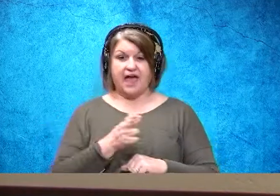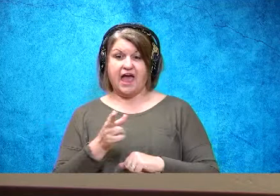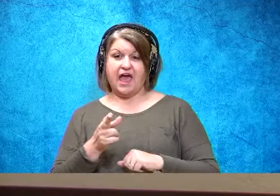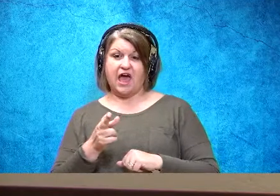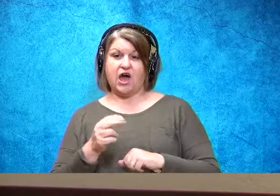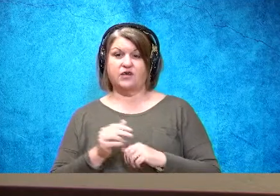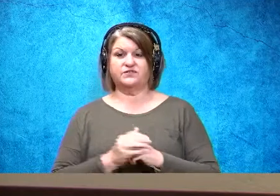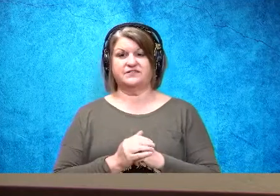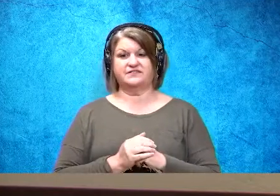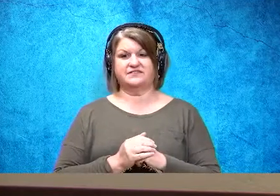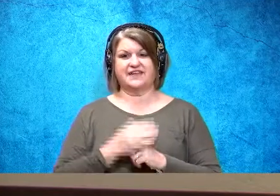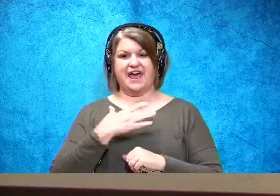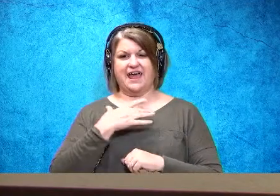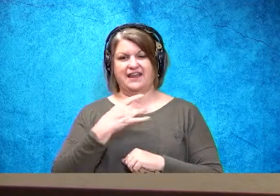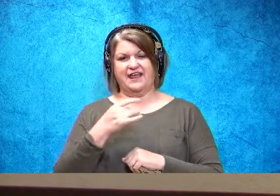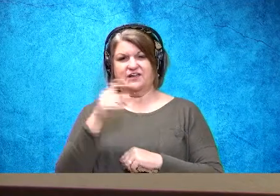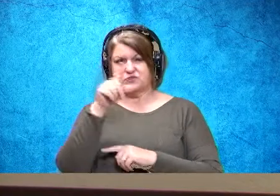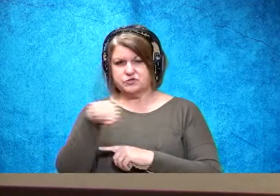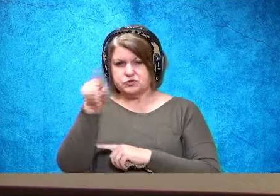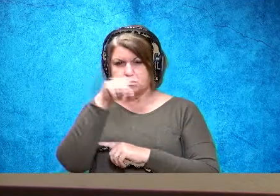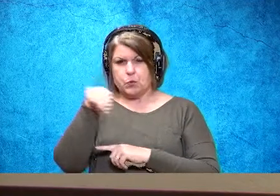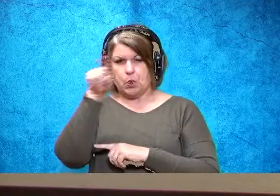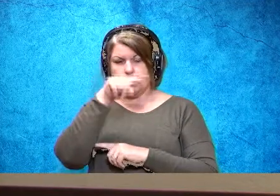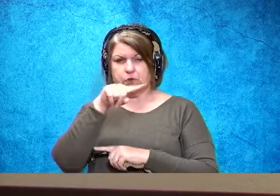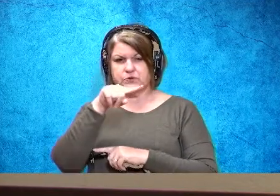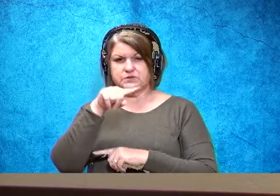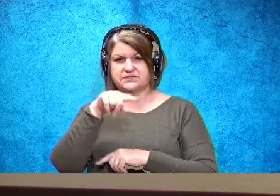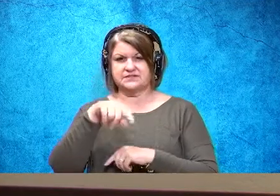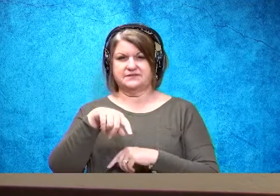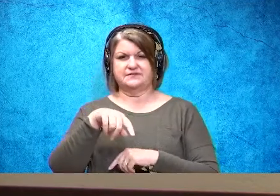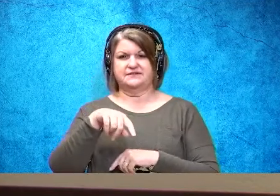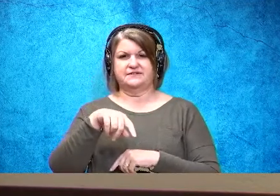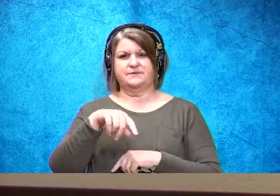because I thought that looked like outer space and some little